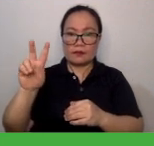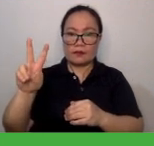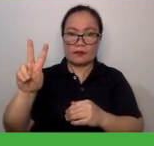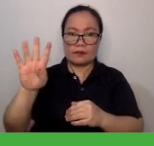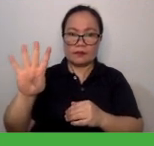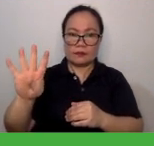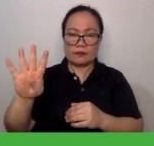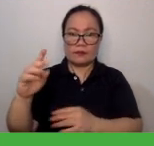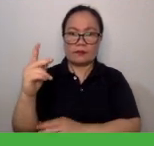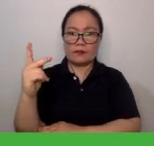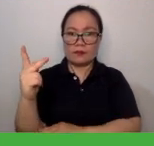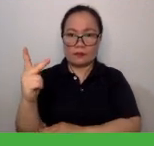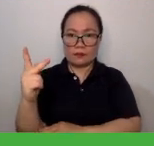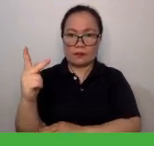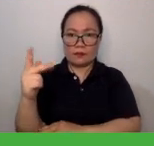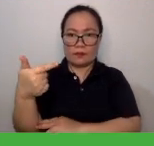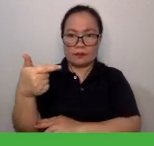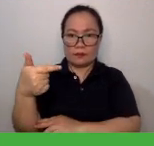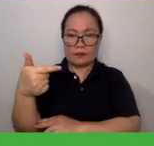40.824